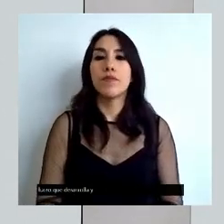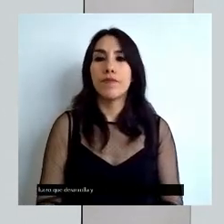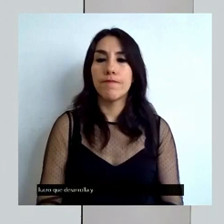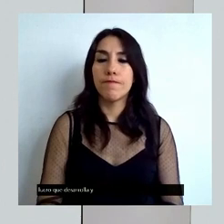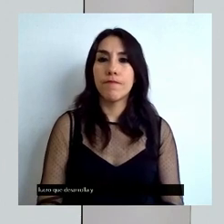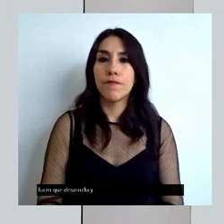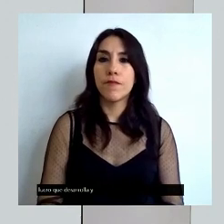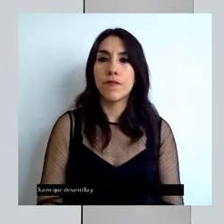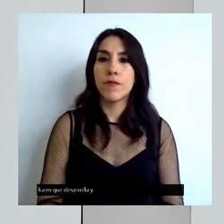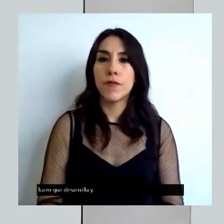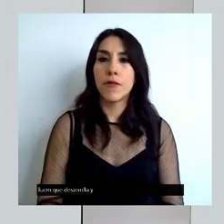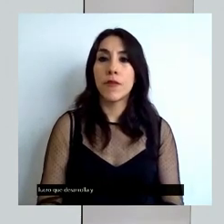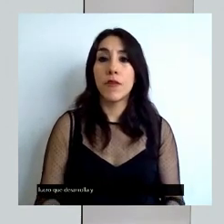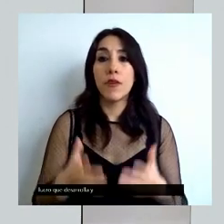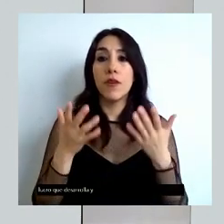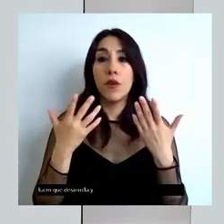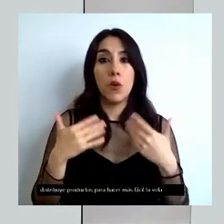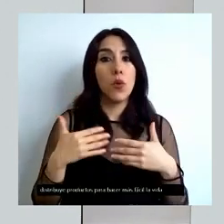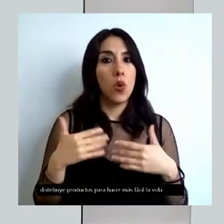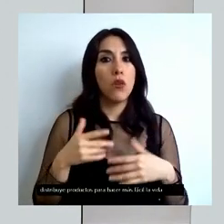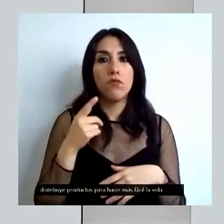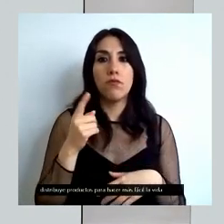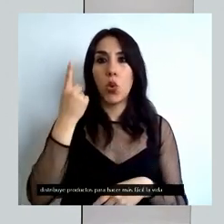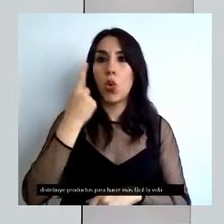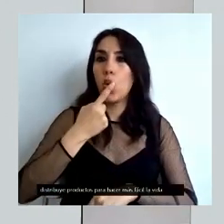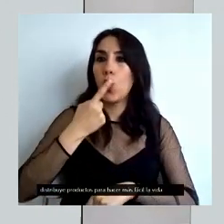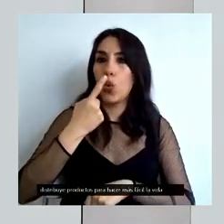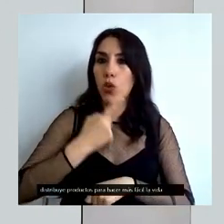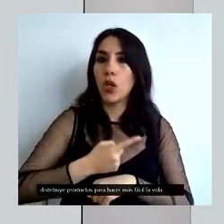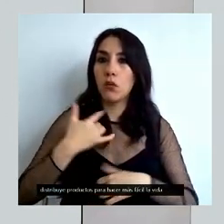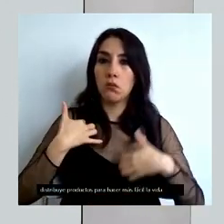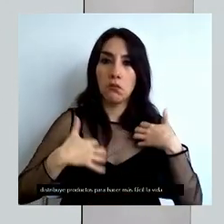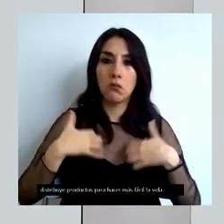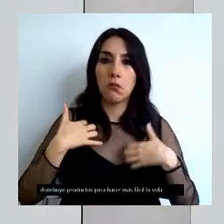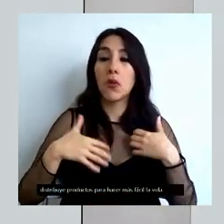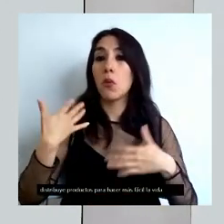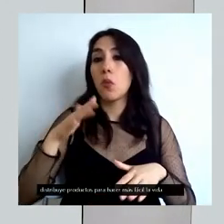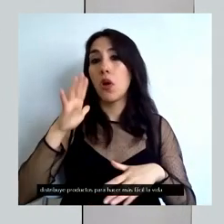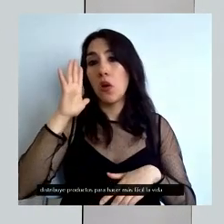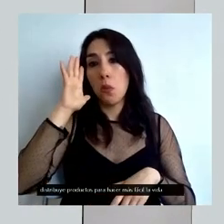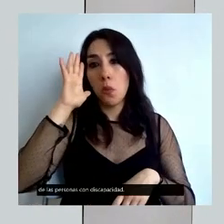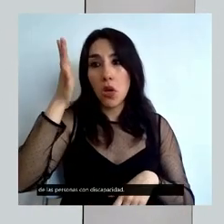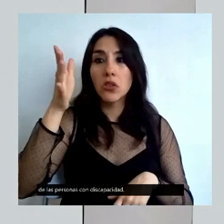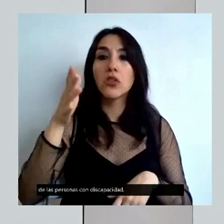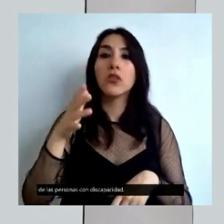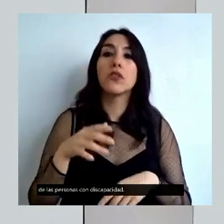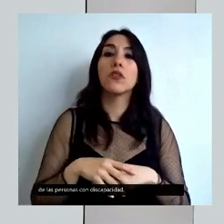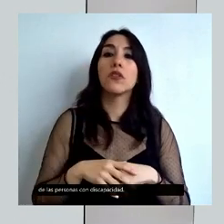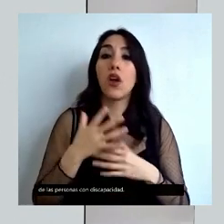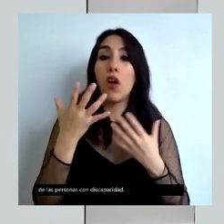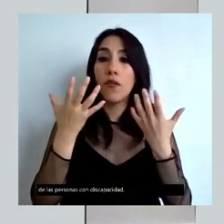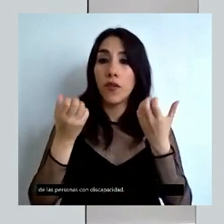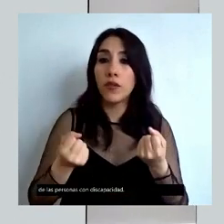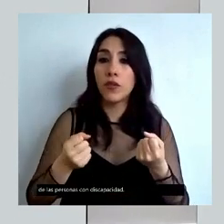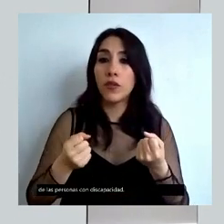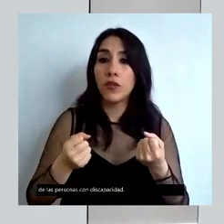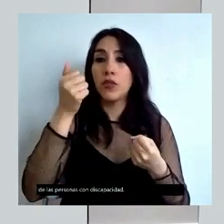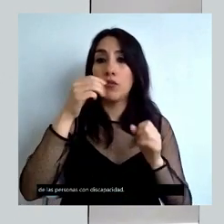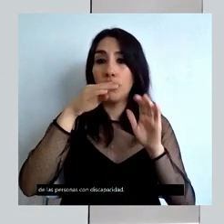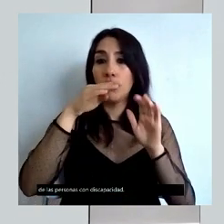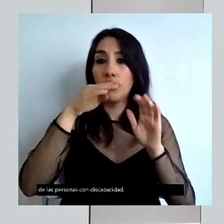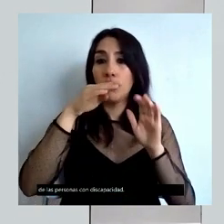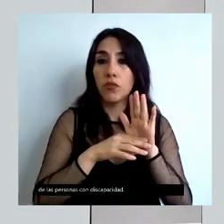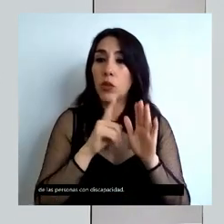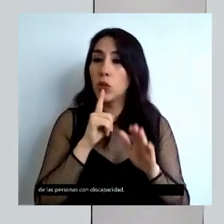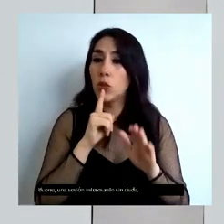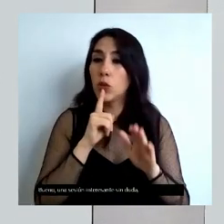A very interesting session indeed. And then there's the specific programming for each channel. For